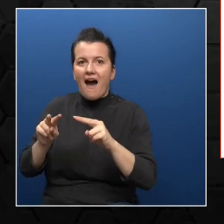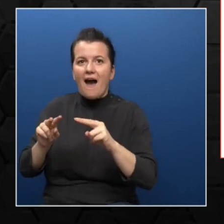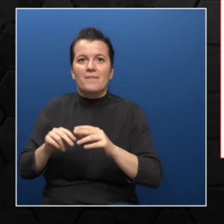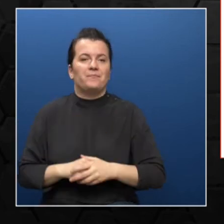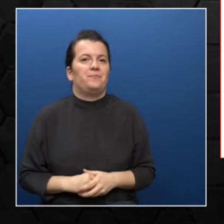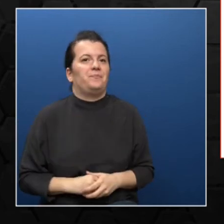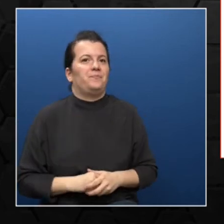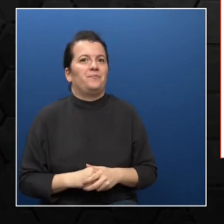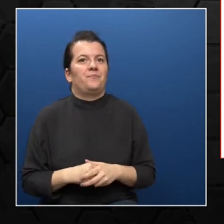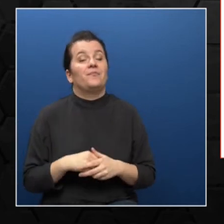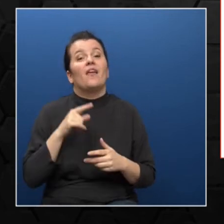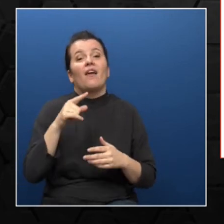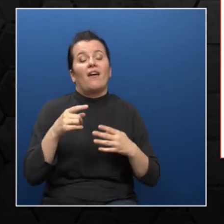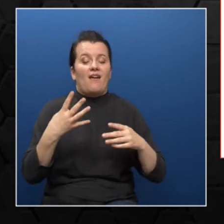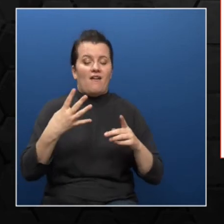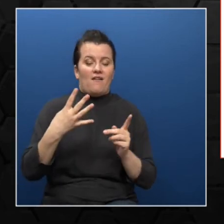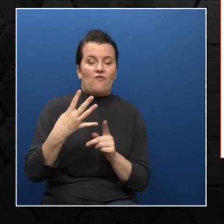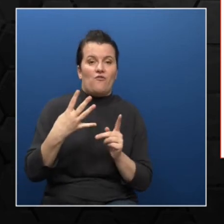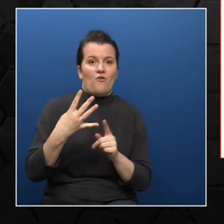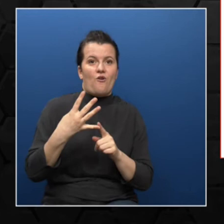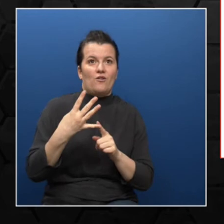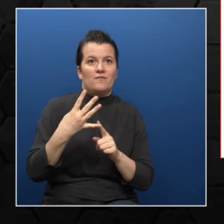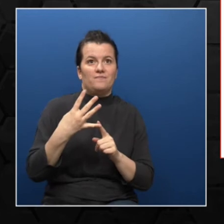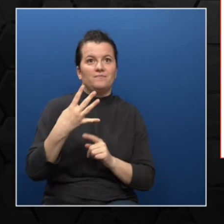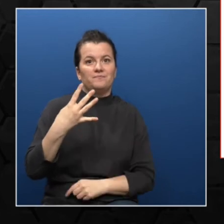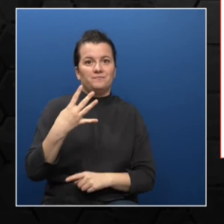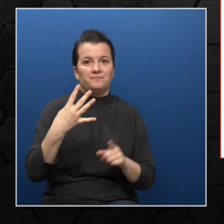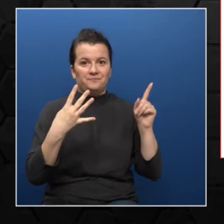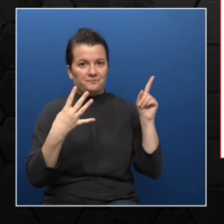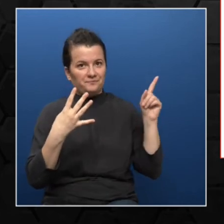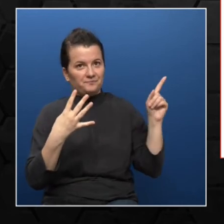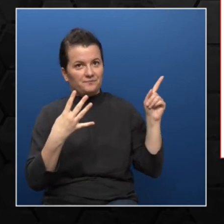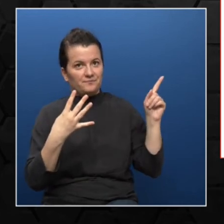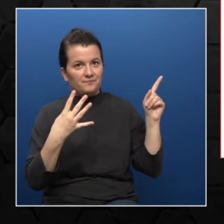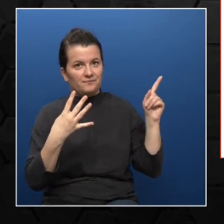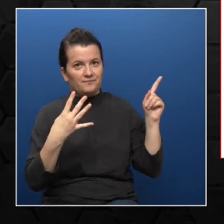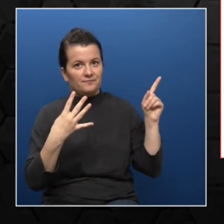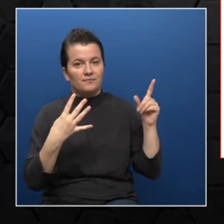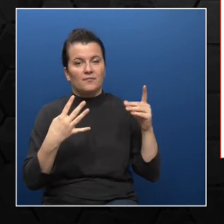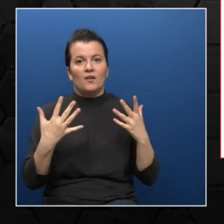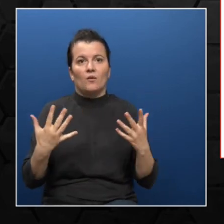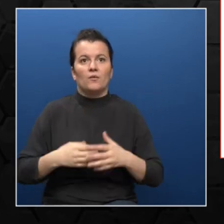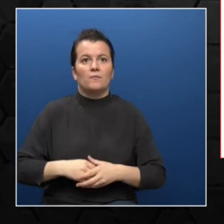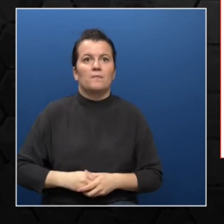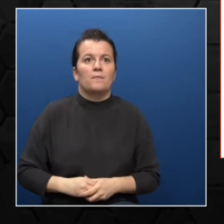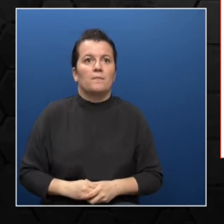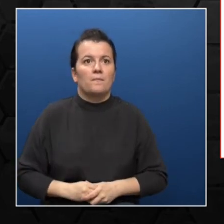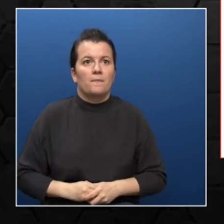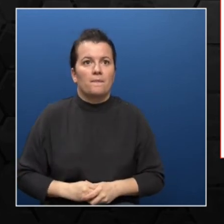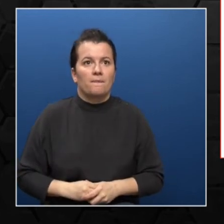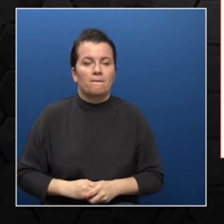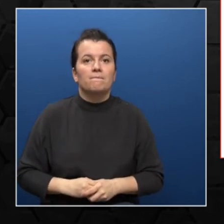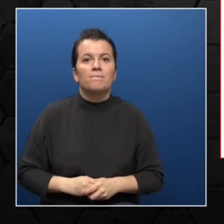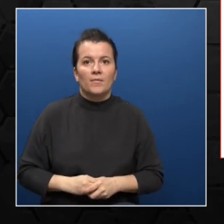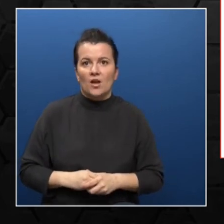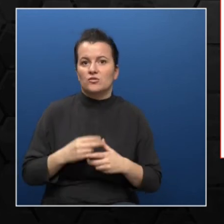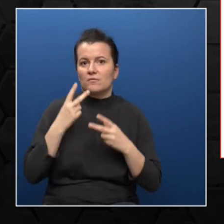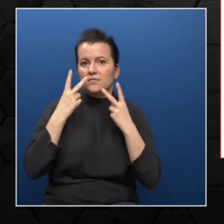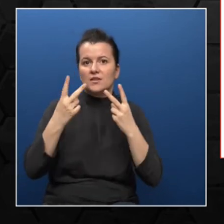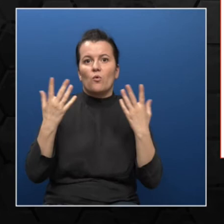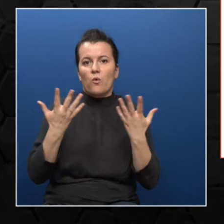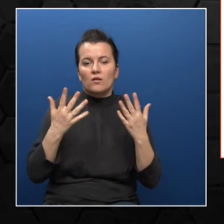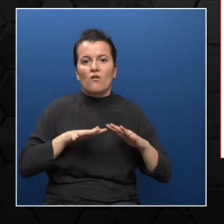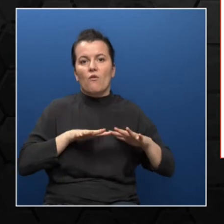have is water wave optimization. So basically, water wave optimization is based on a theory called water wave theory,